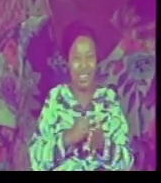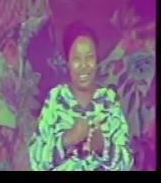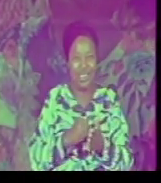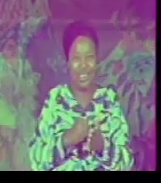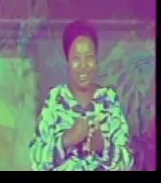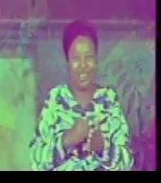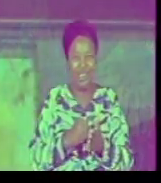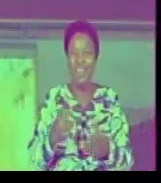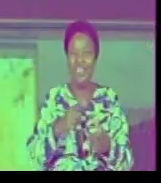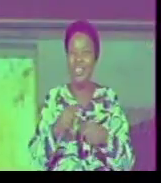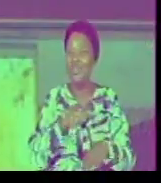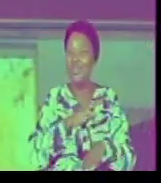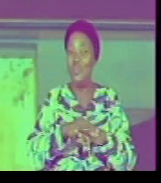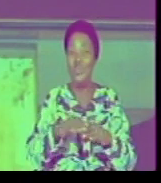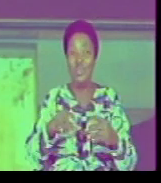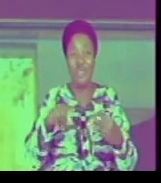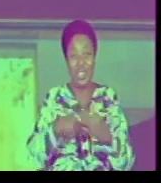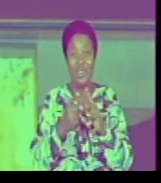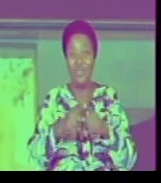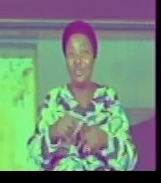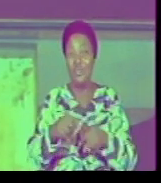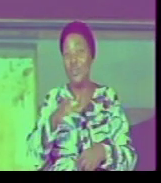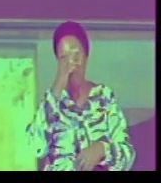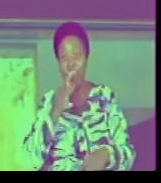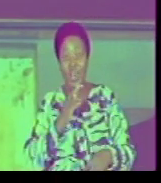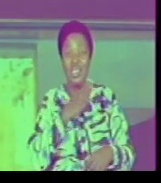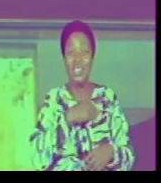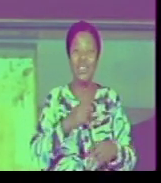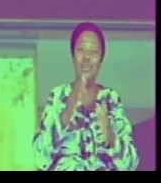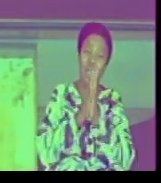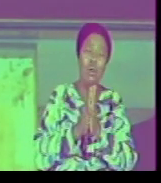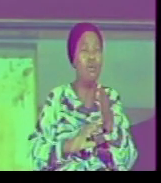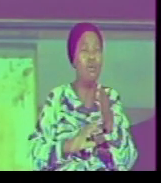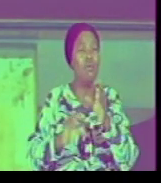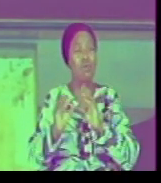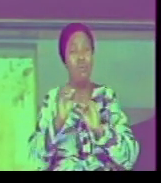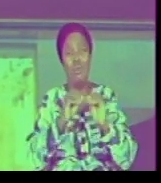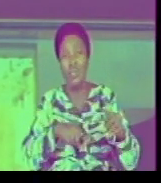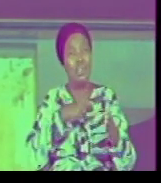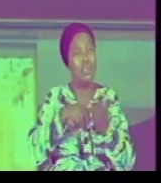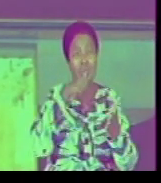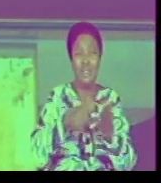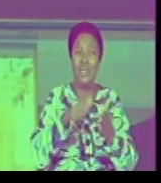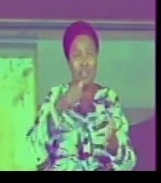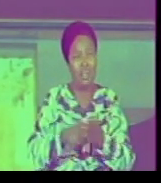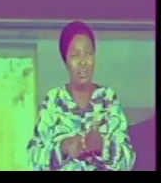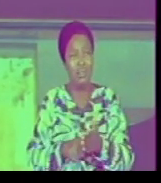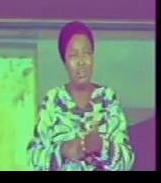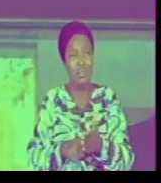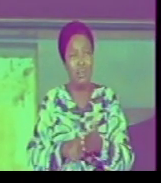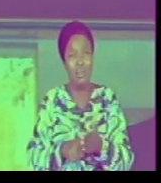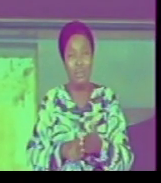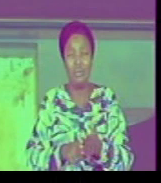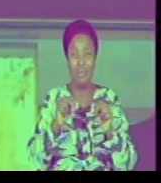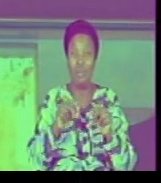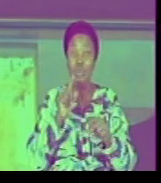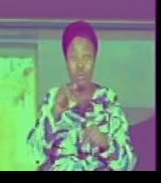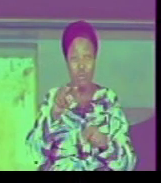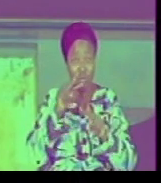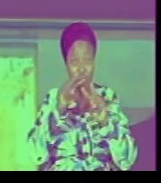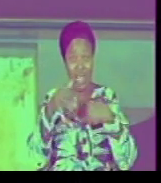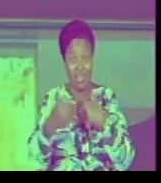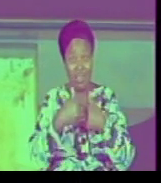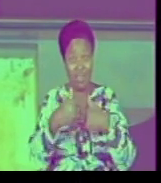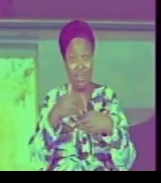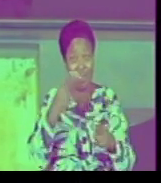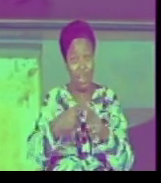fast and pray and say, this parcel, look at the name behind it, it's not yours.